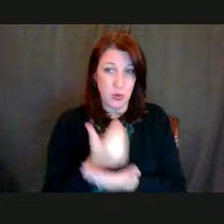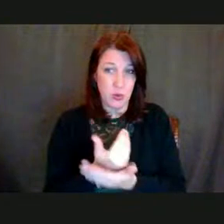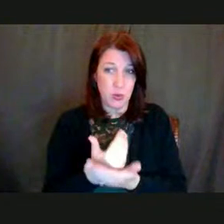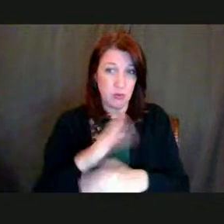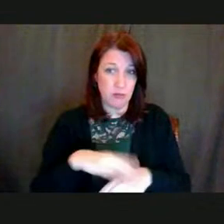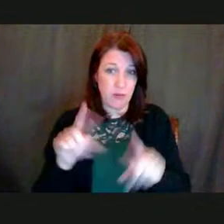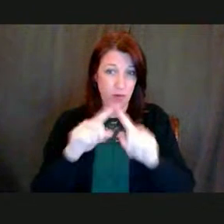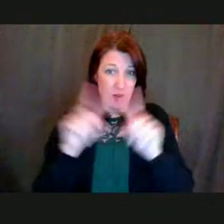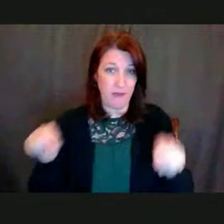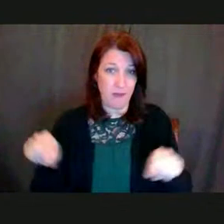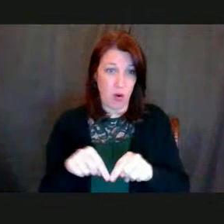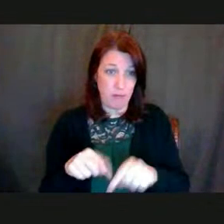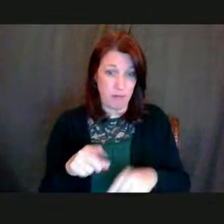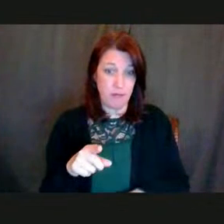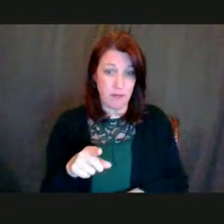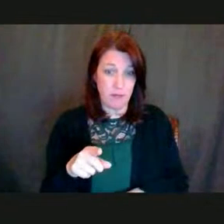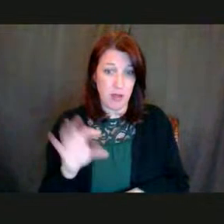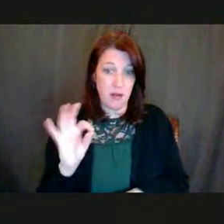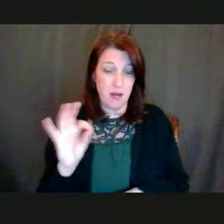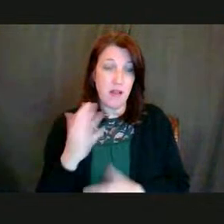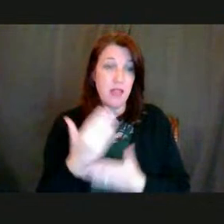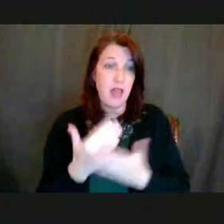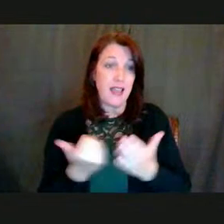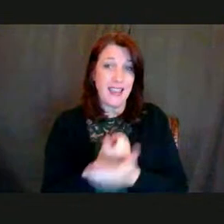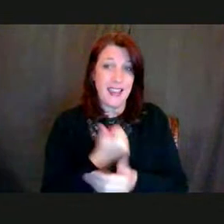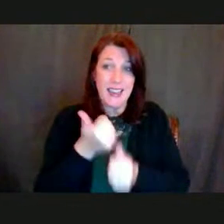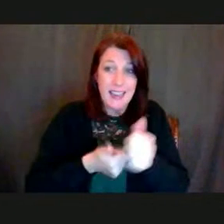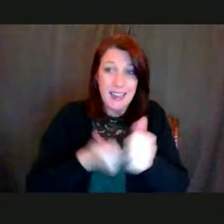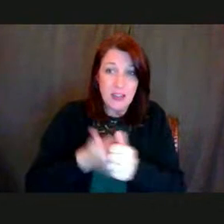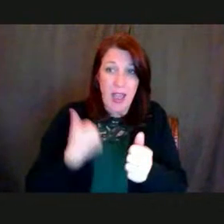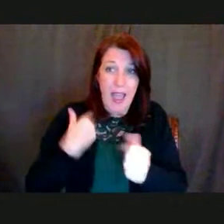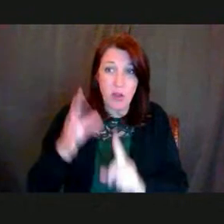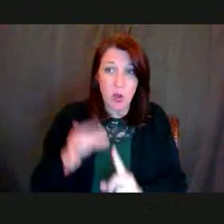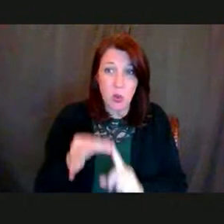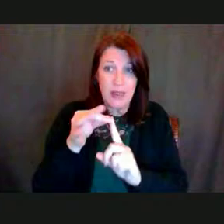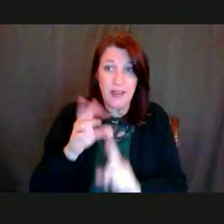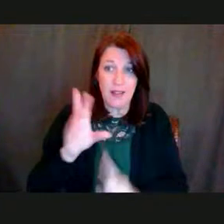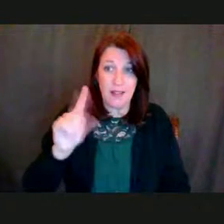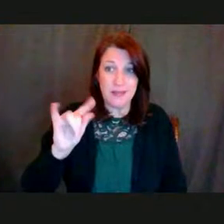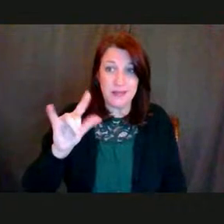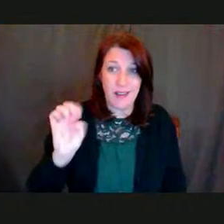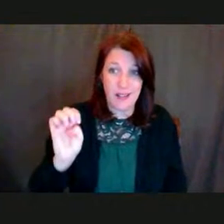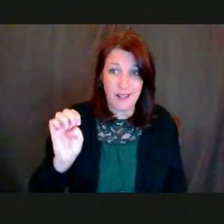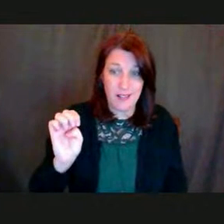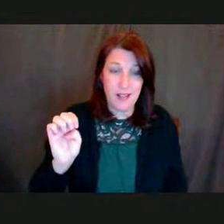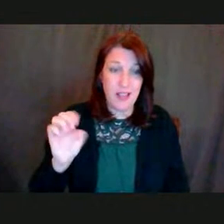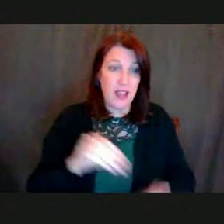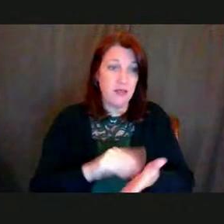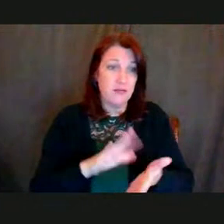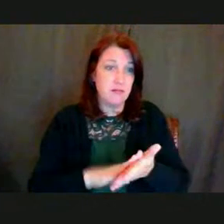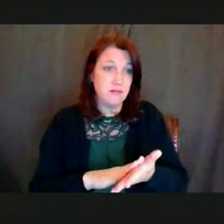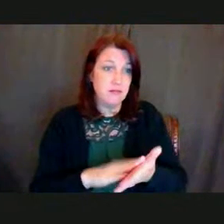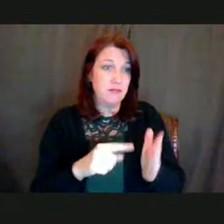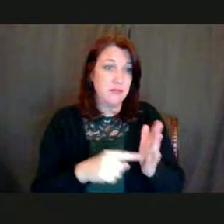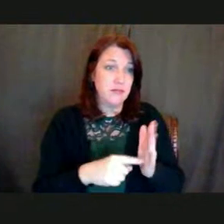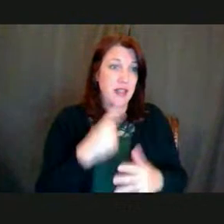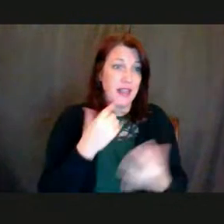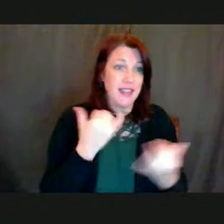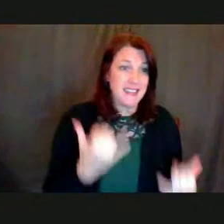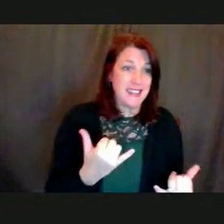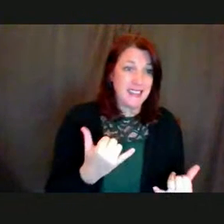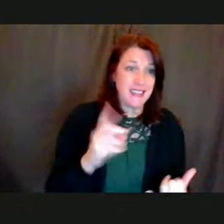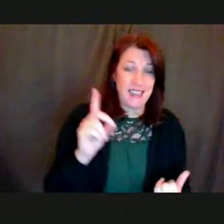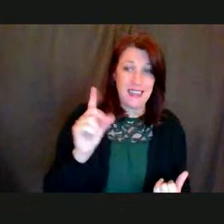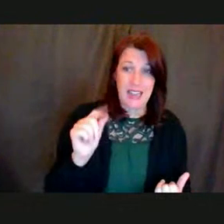F, that each inclusion enrollment report must have a unique title. And then you indicate whether or not you're using an existing data set